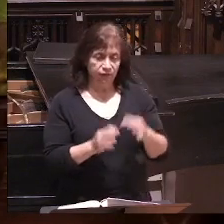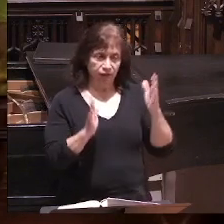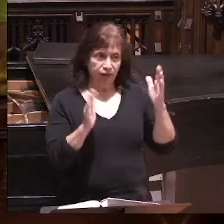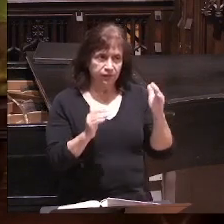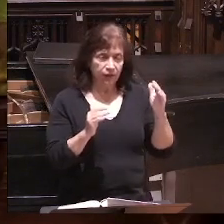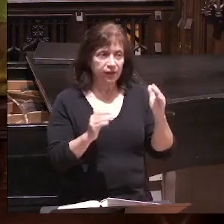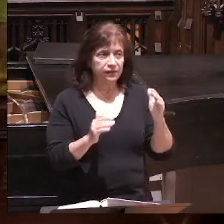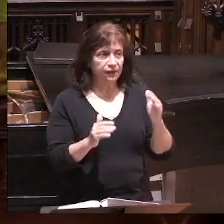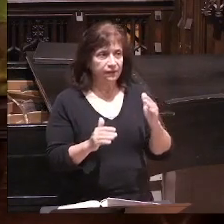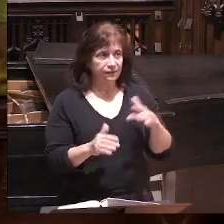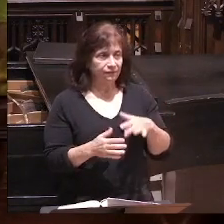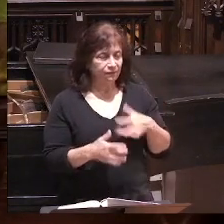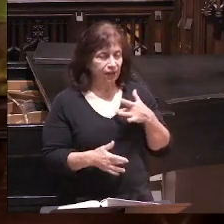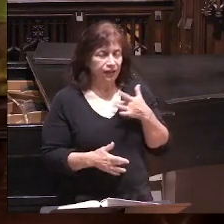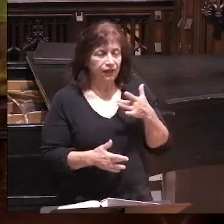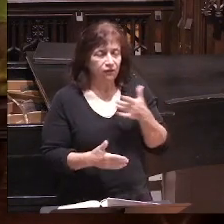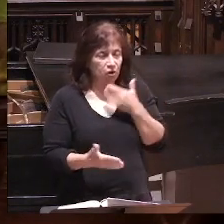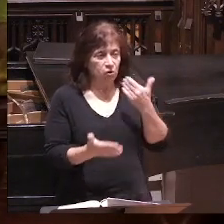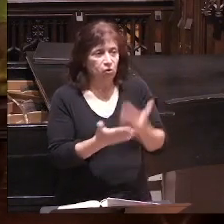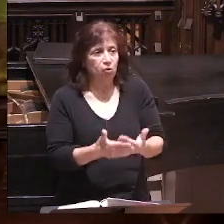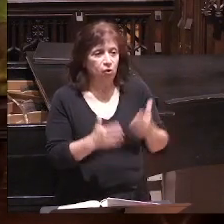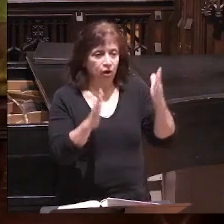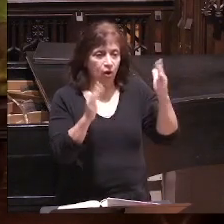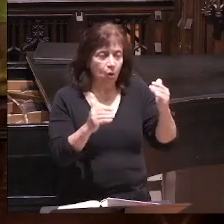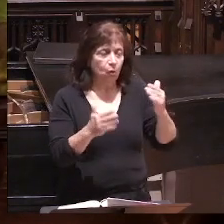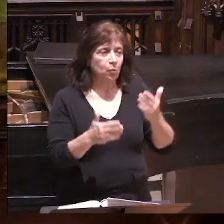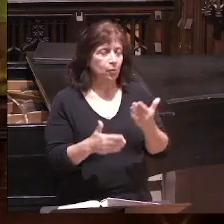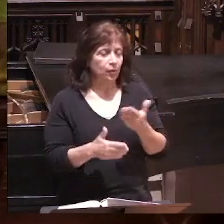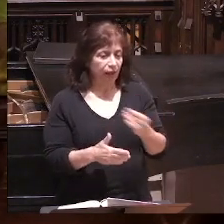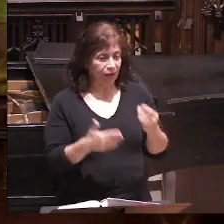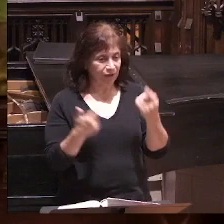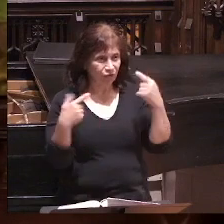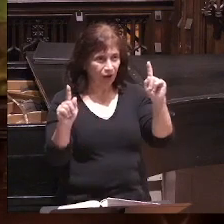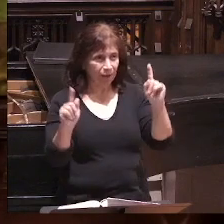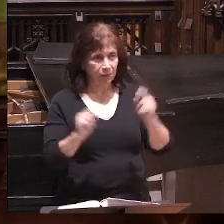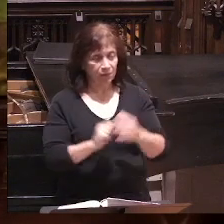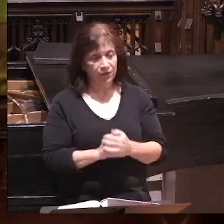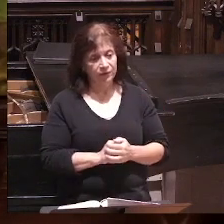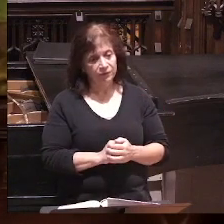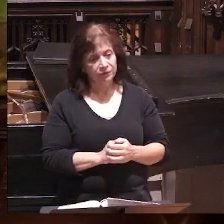for good, expectant for hope, expectant for triumph.